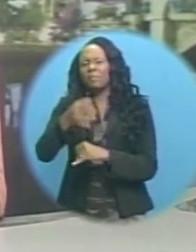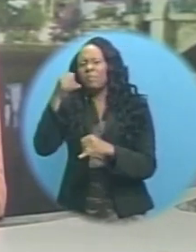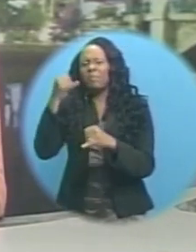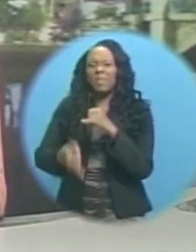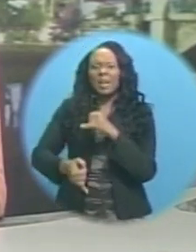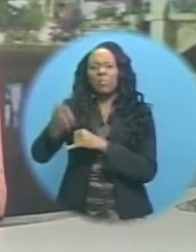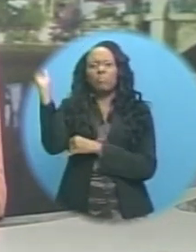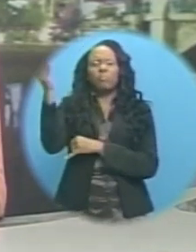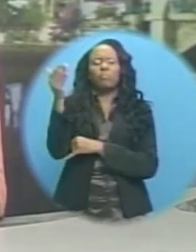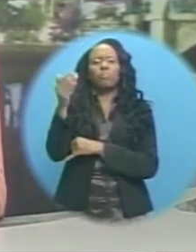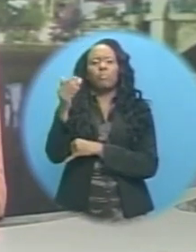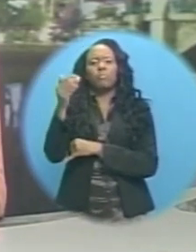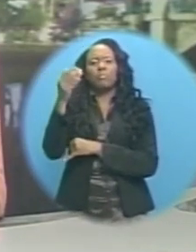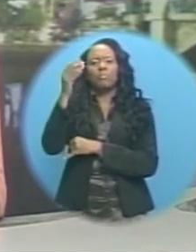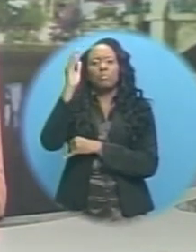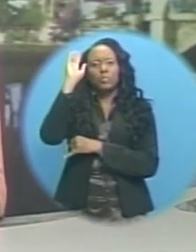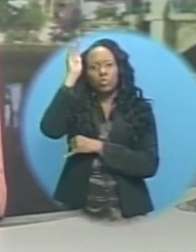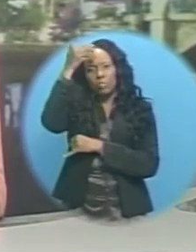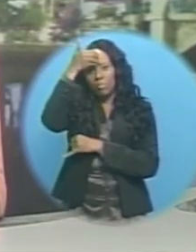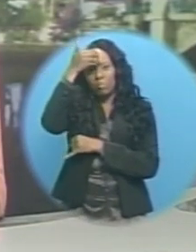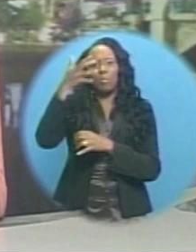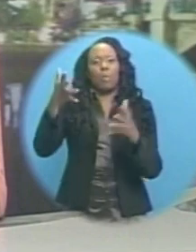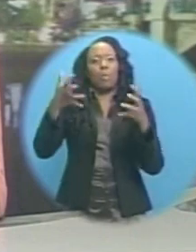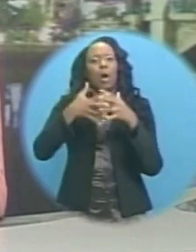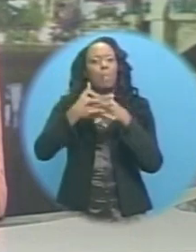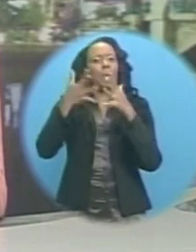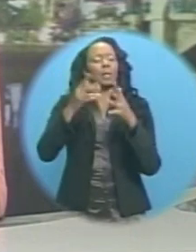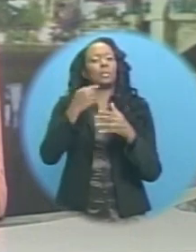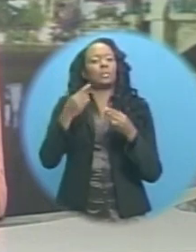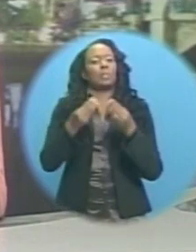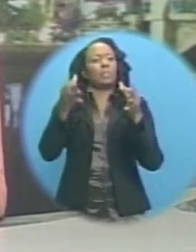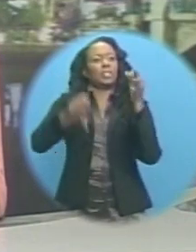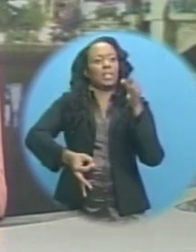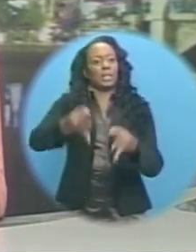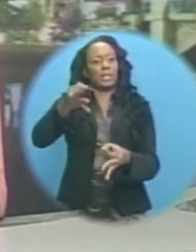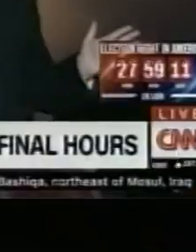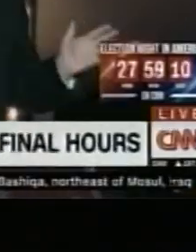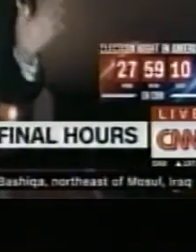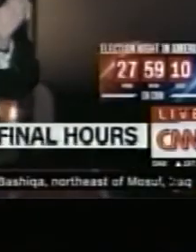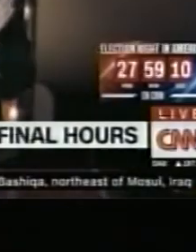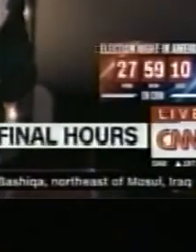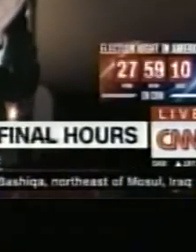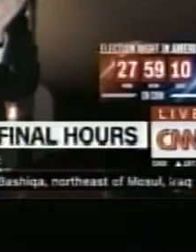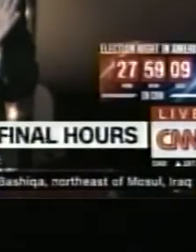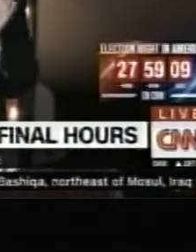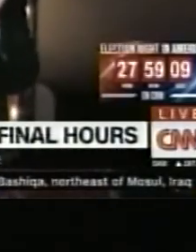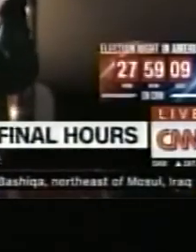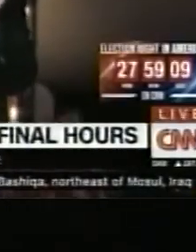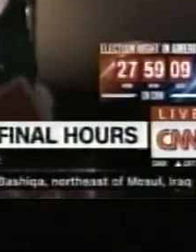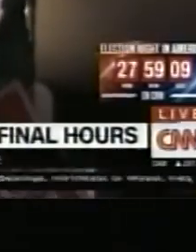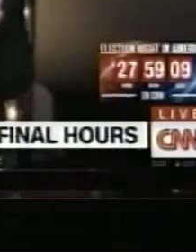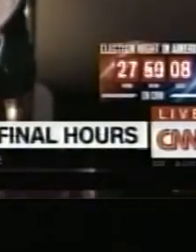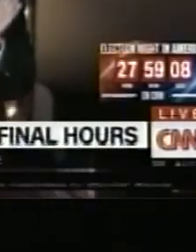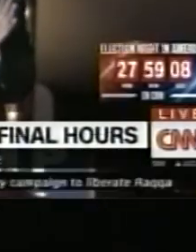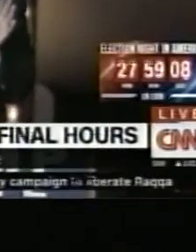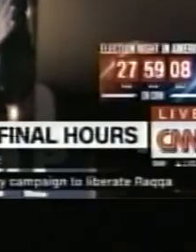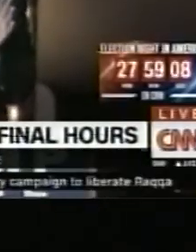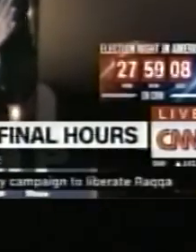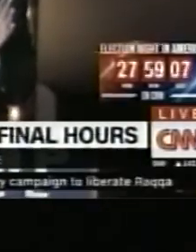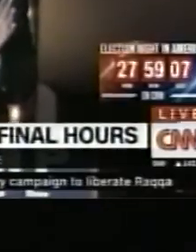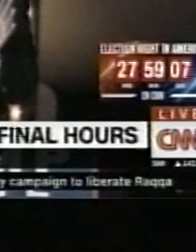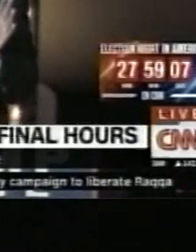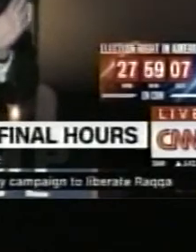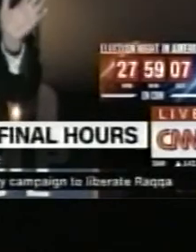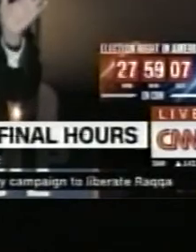to voters, Donald Trump called for Americans to deliver justice. Look, we are going to deliver